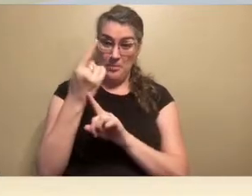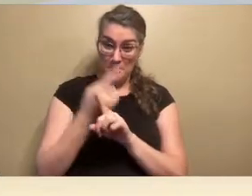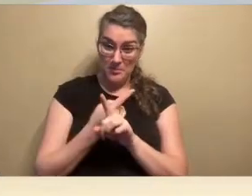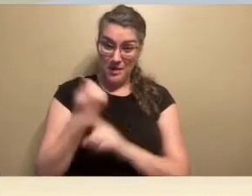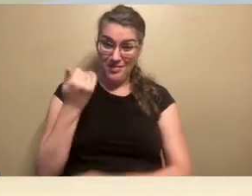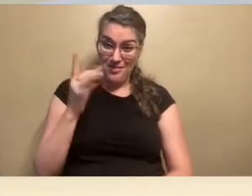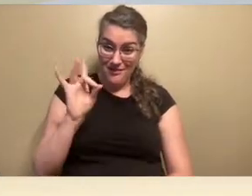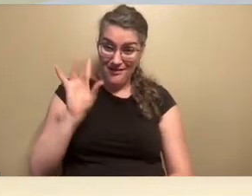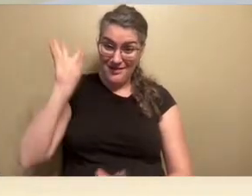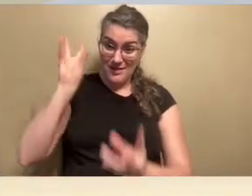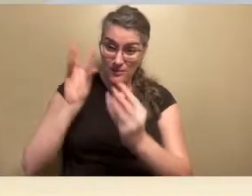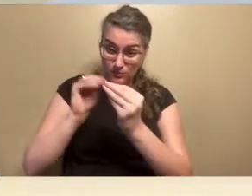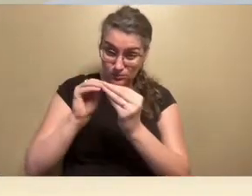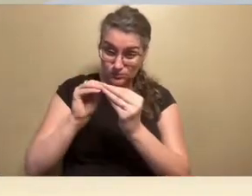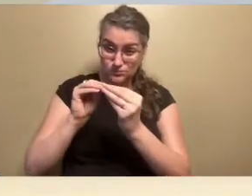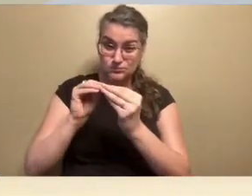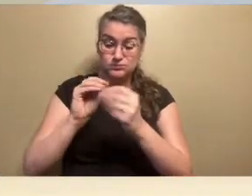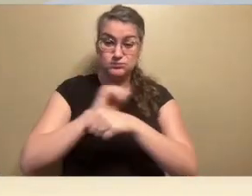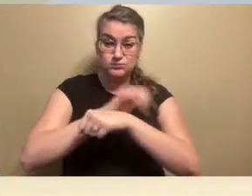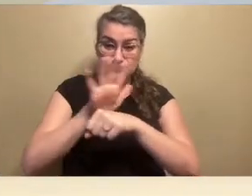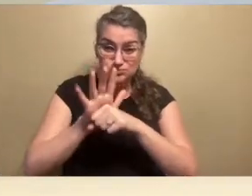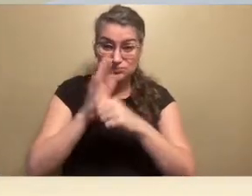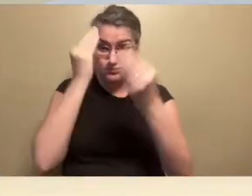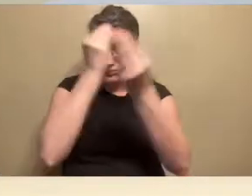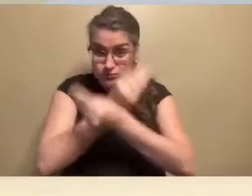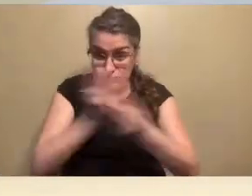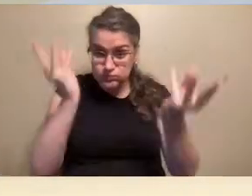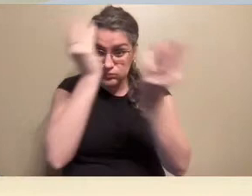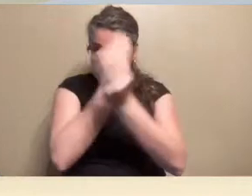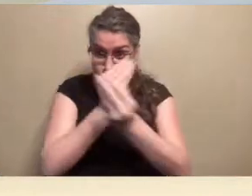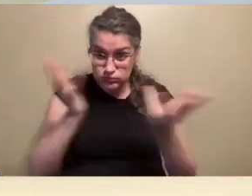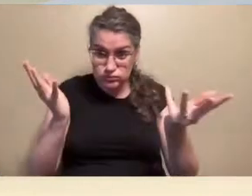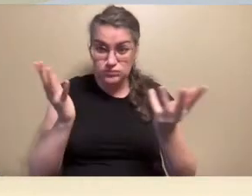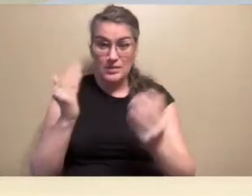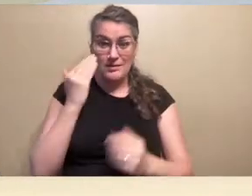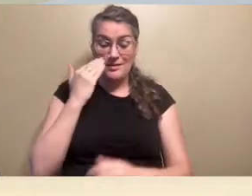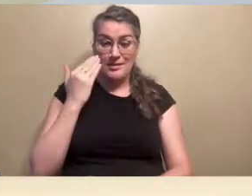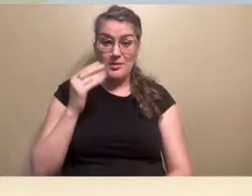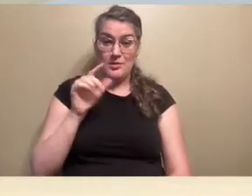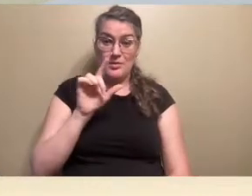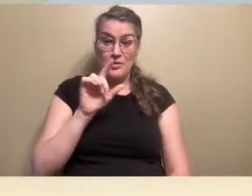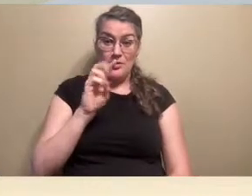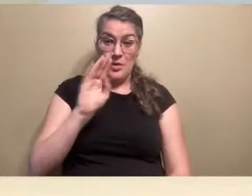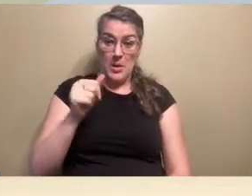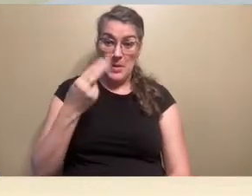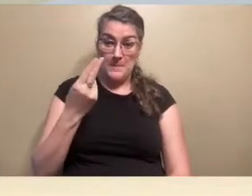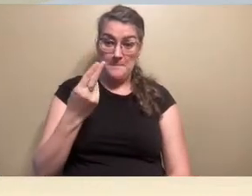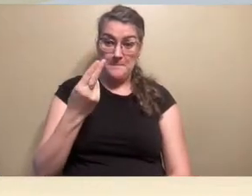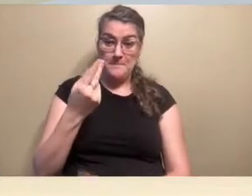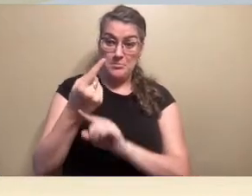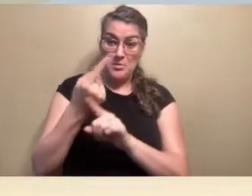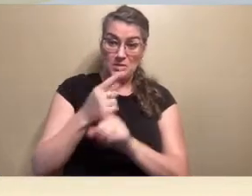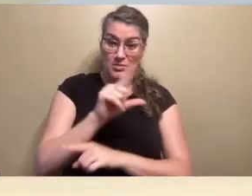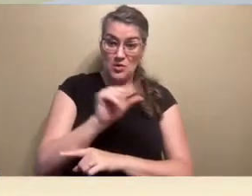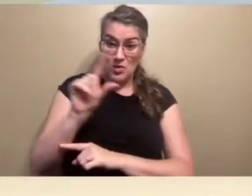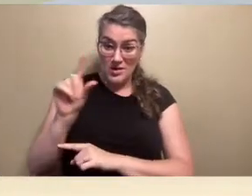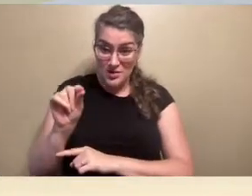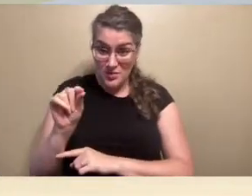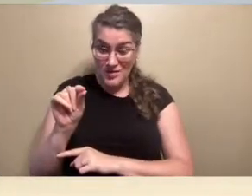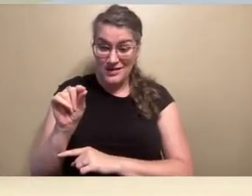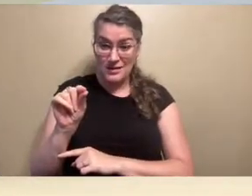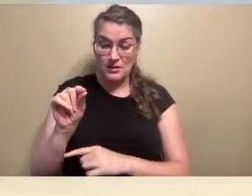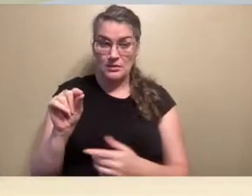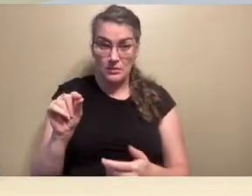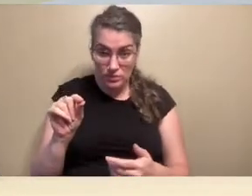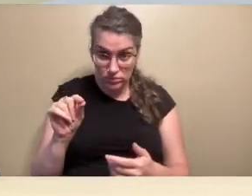of regular press briefings, and I know when we started in March 2020, we never imagined a year and a half later we'd